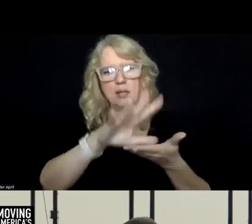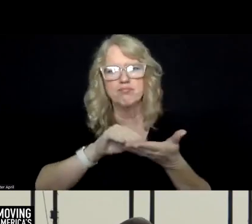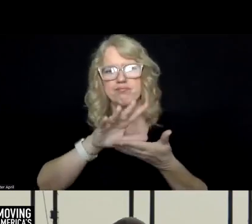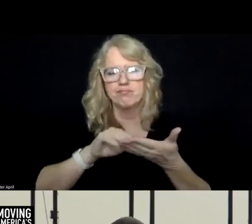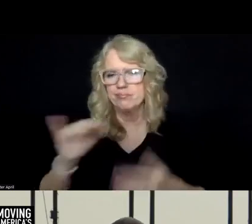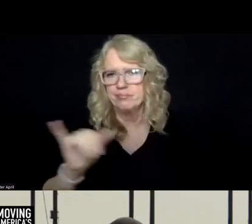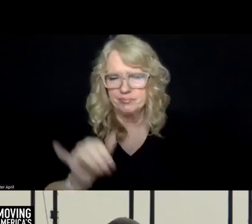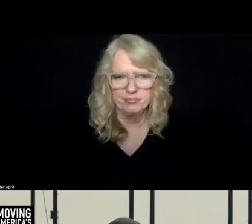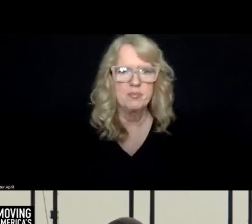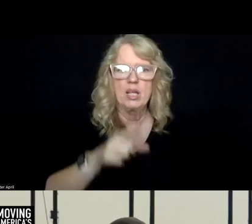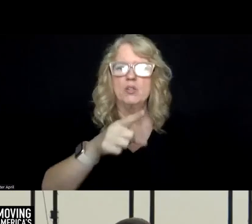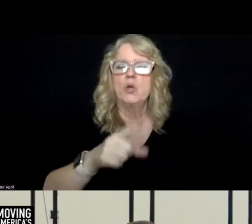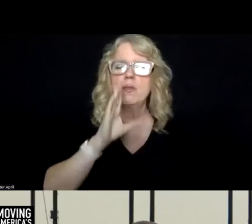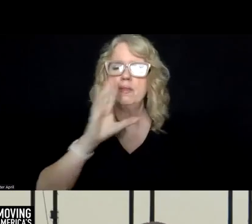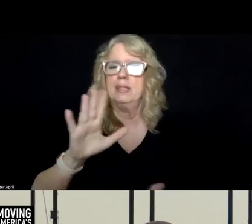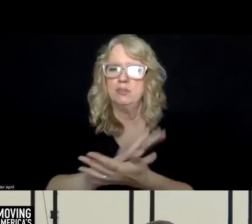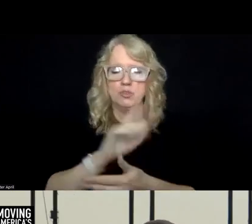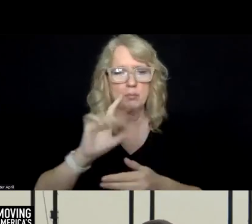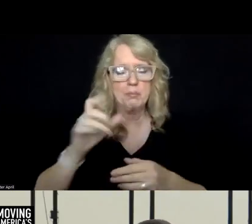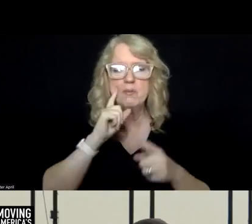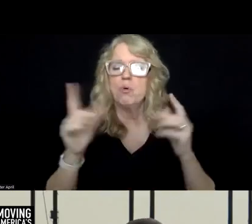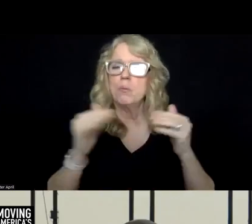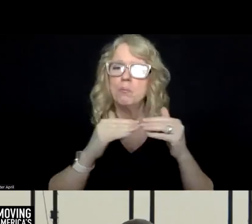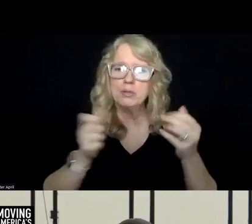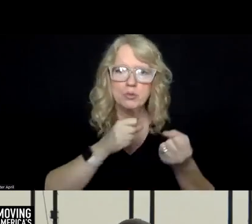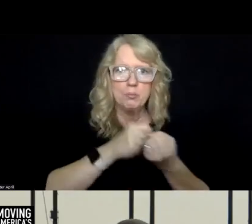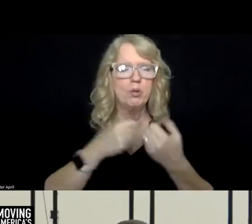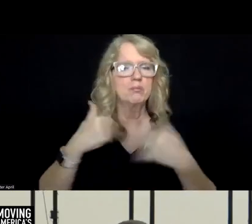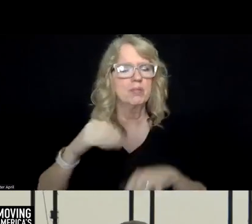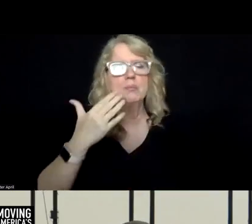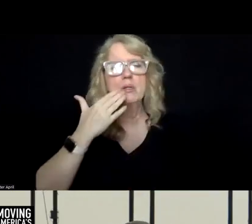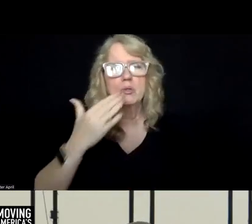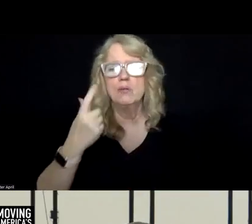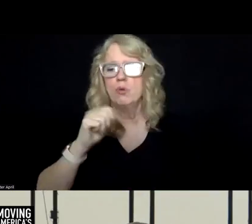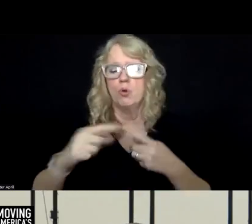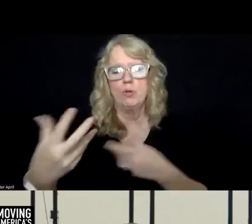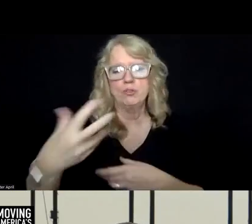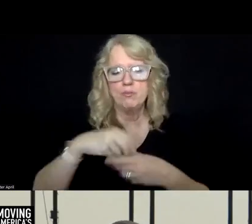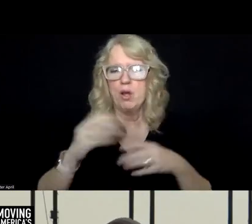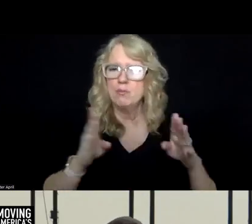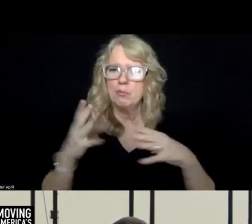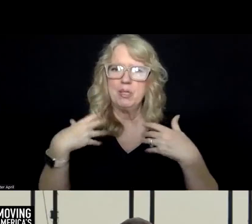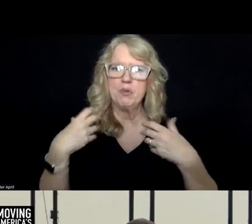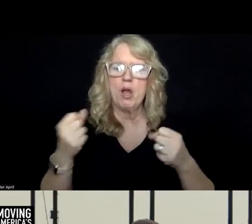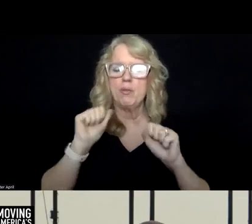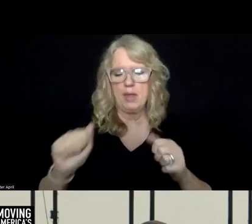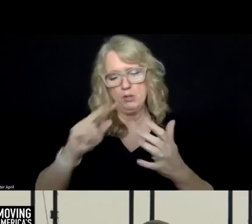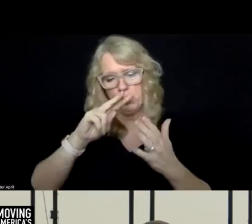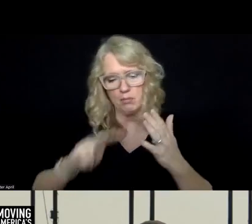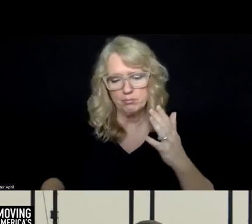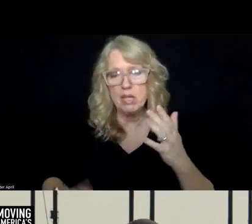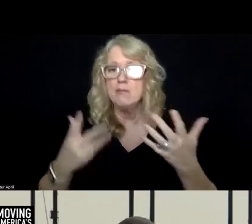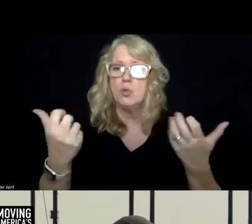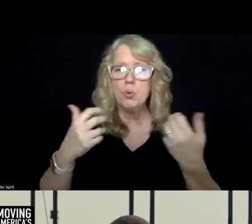these documents are invaluable resources for the peer support community, but really good for anyone in behavioral health to read over if you were looking at